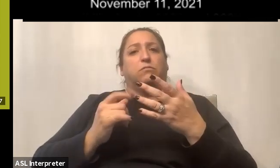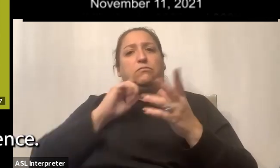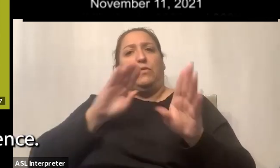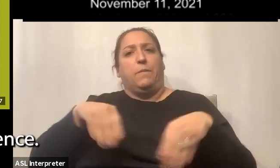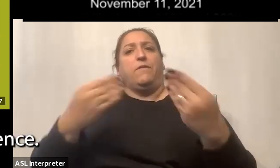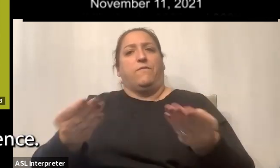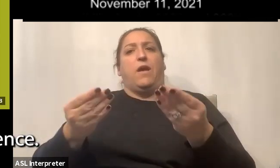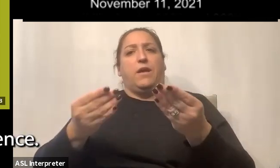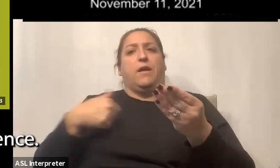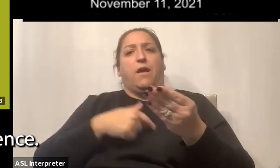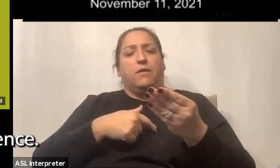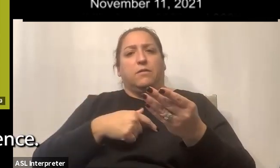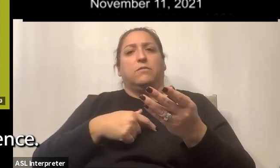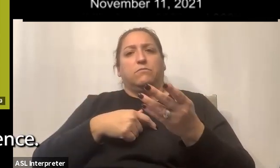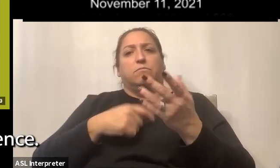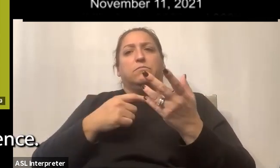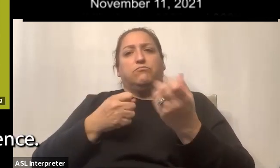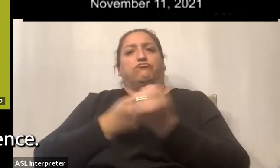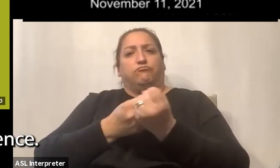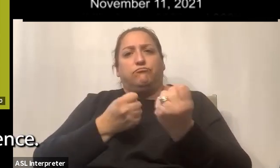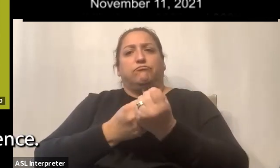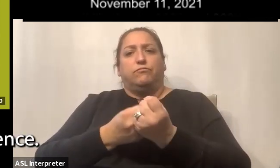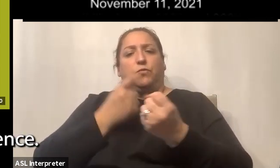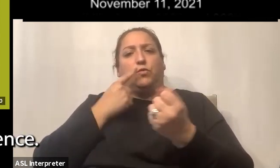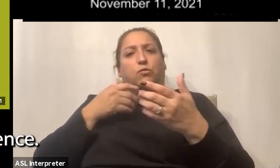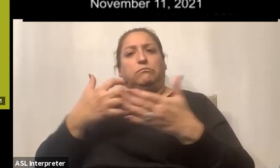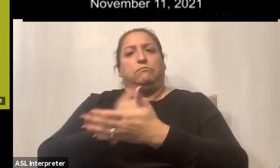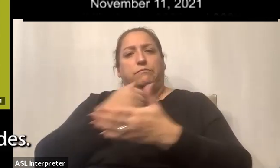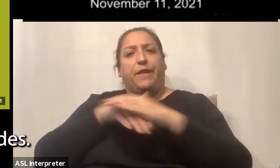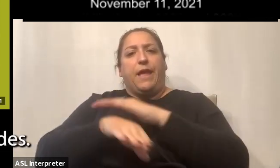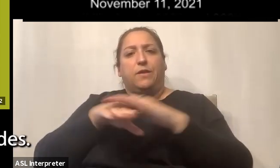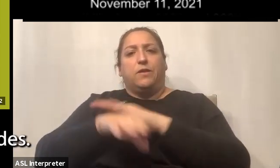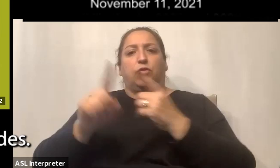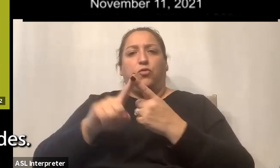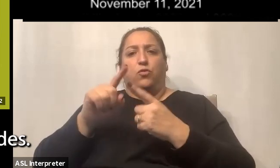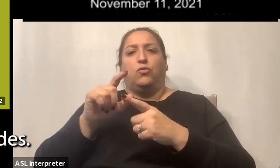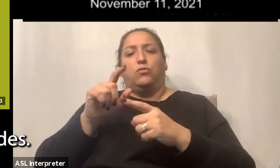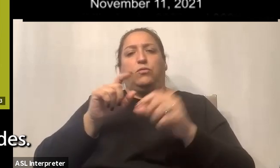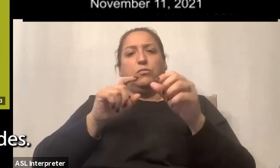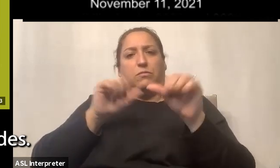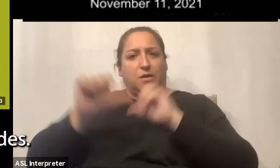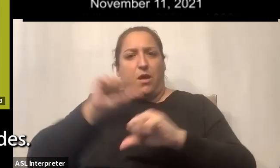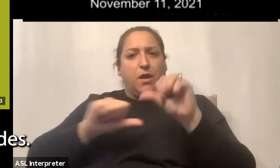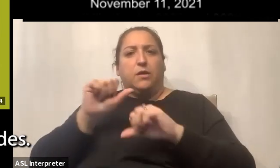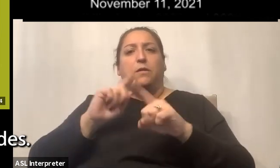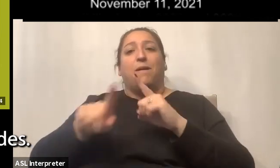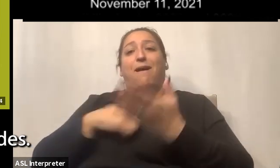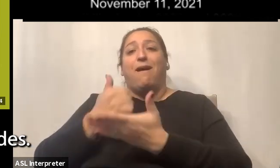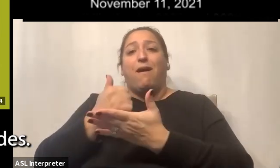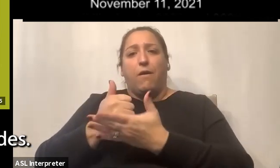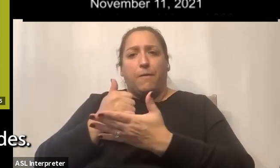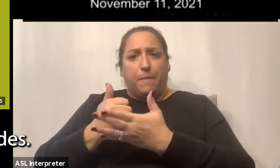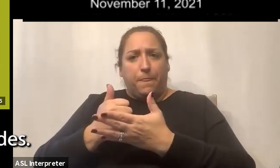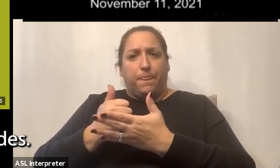scaffold to help disabled students to gain access to an abstract world of science. And how that happens, I'll talk to you in